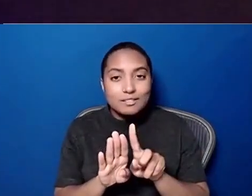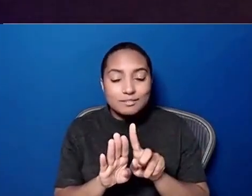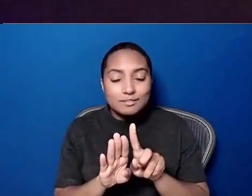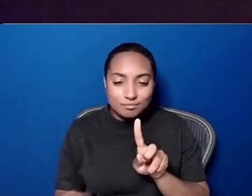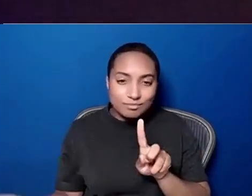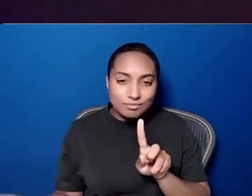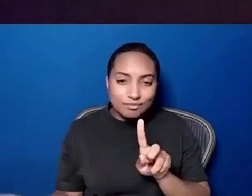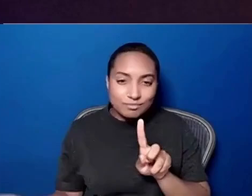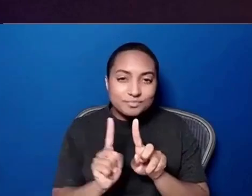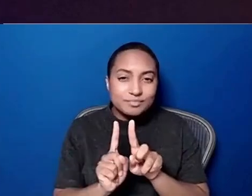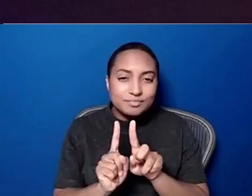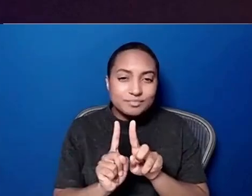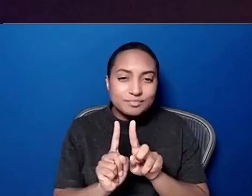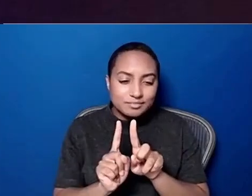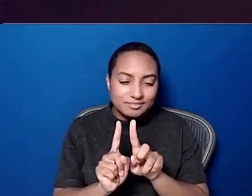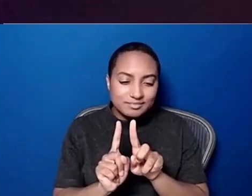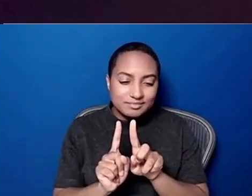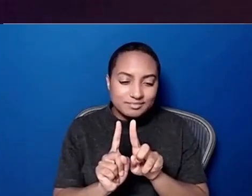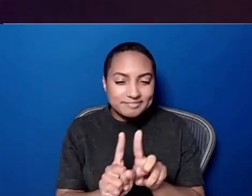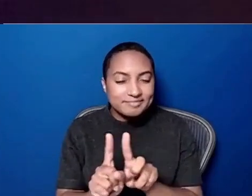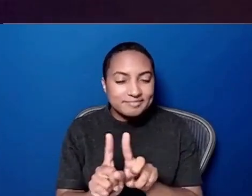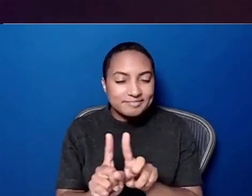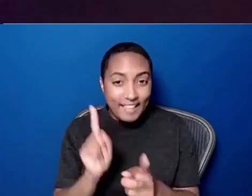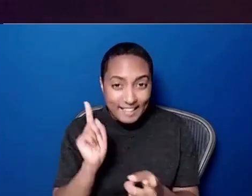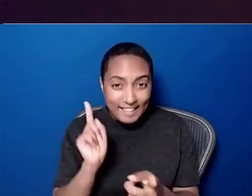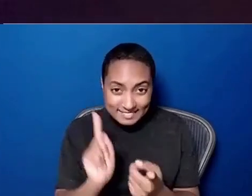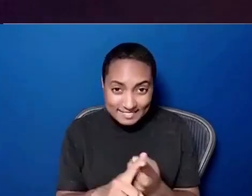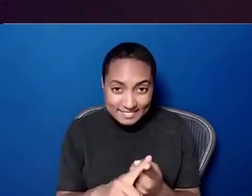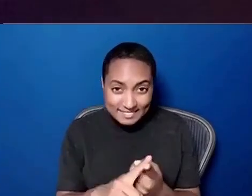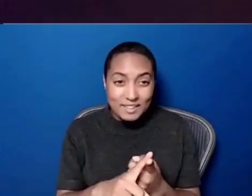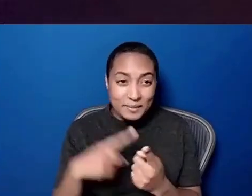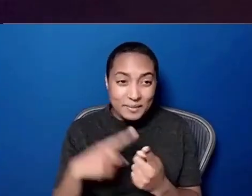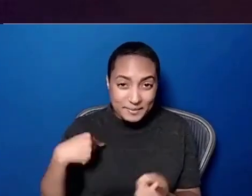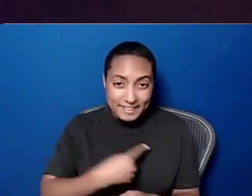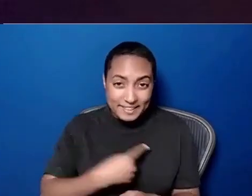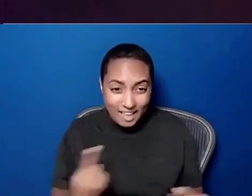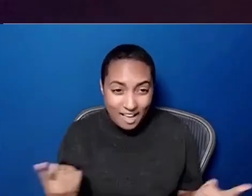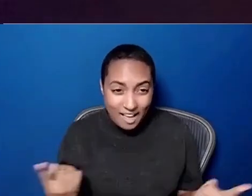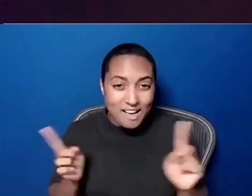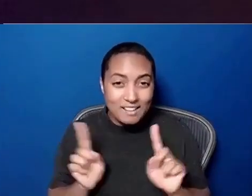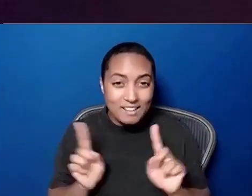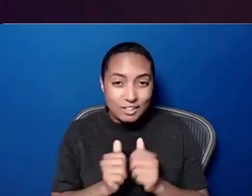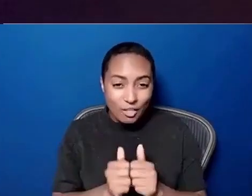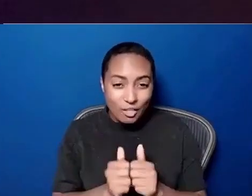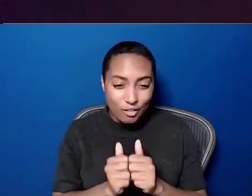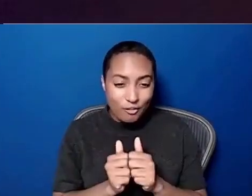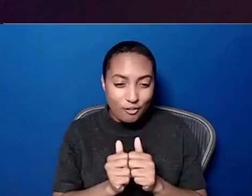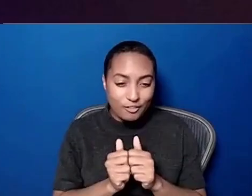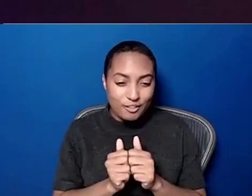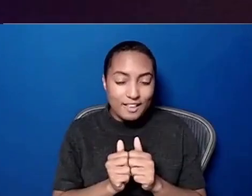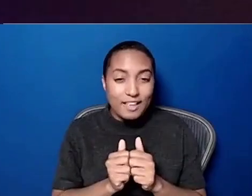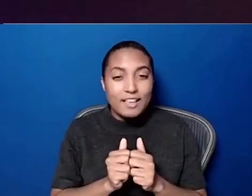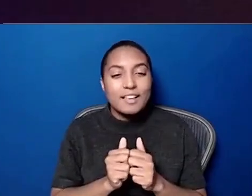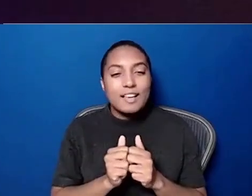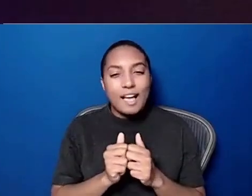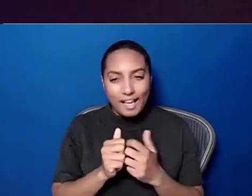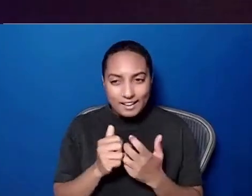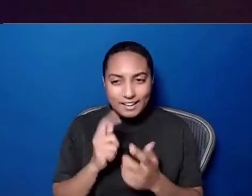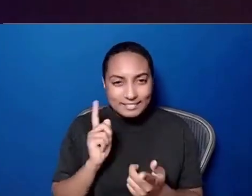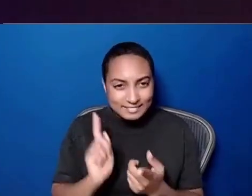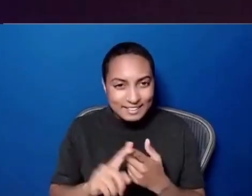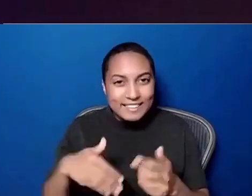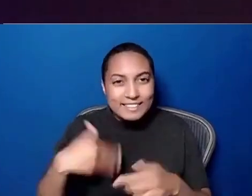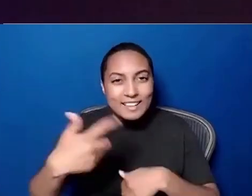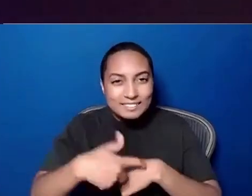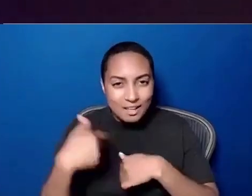me. Until such time, and not until we decide to open the space between us again, and when we do, we will